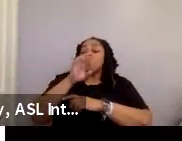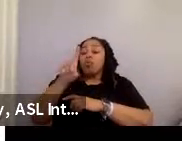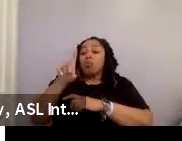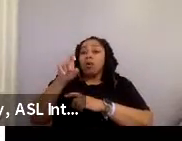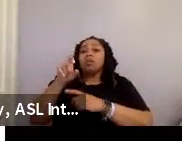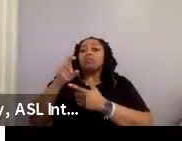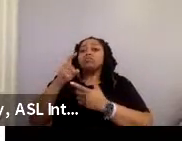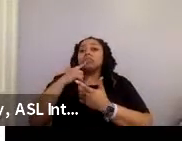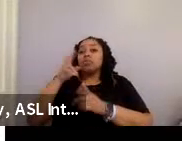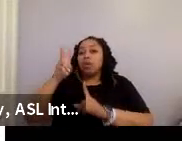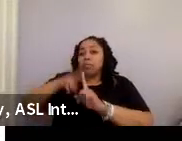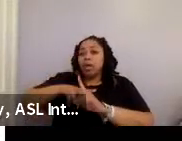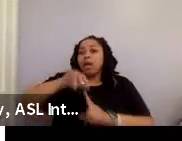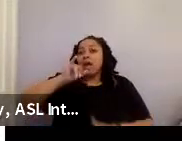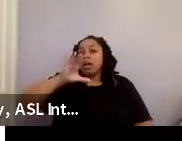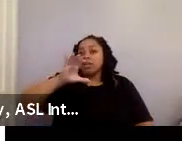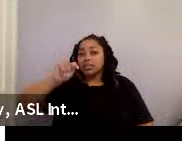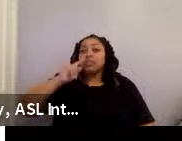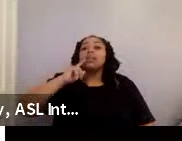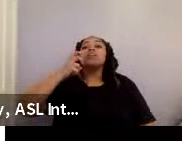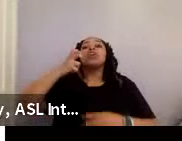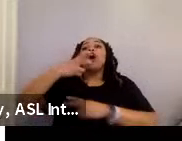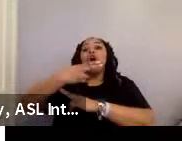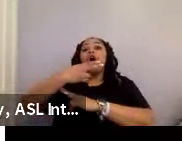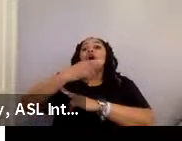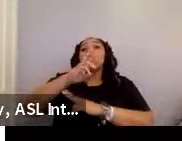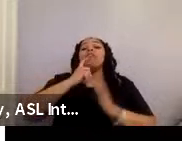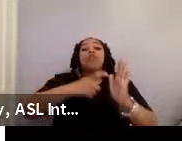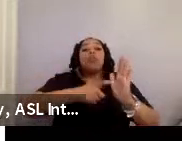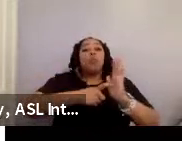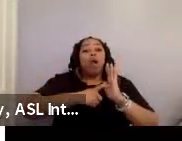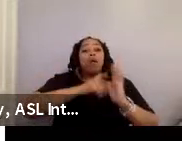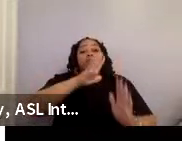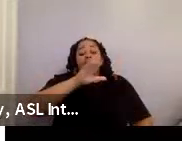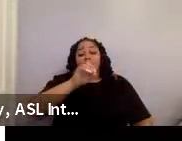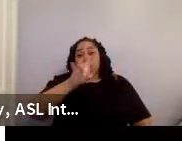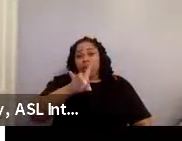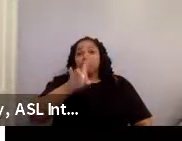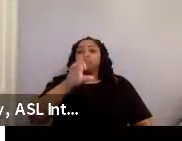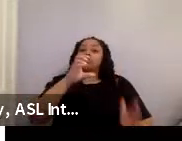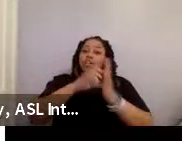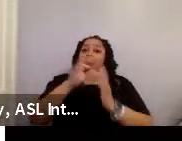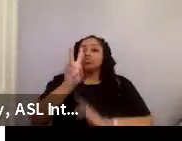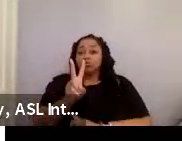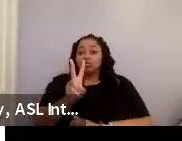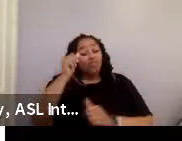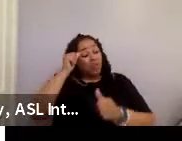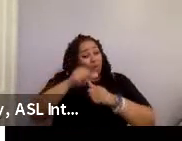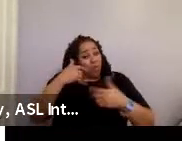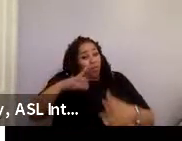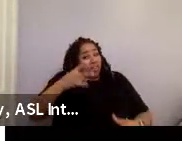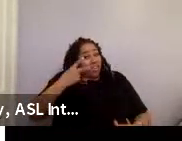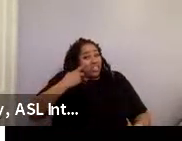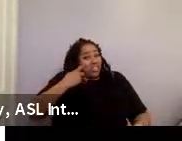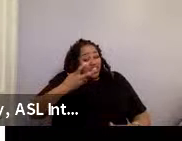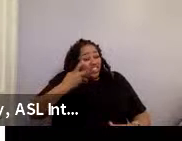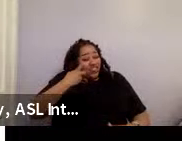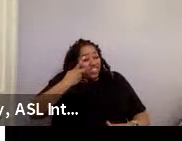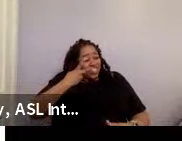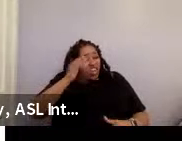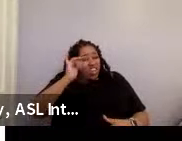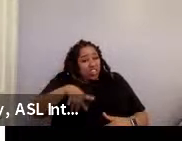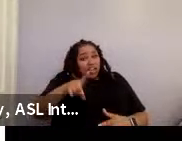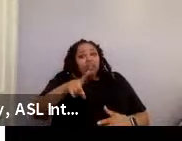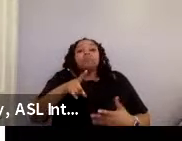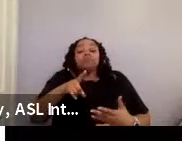to ICT, that is hardware, where required by 508 Chapter 2. Remember, we just saw those scoping requirements, and